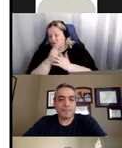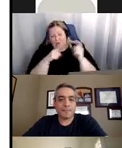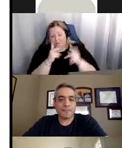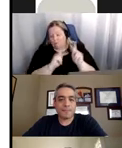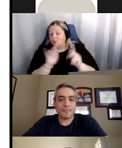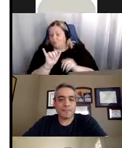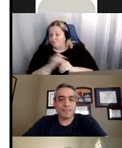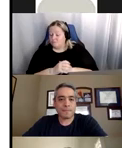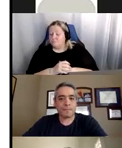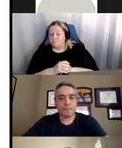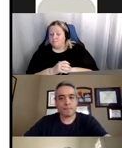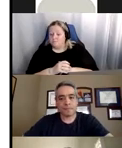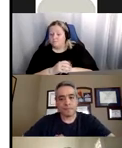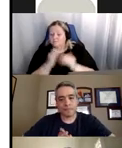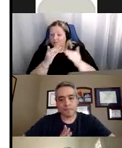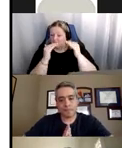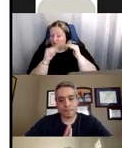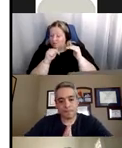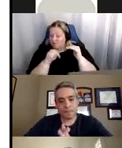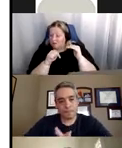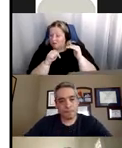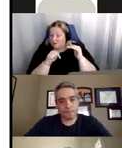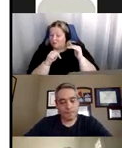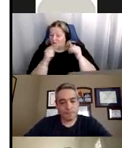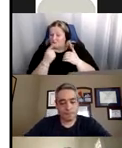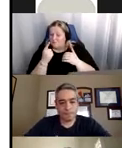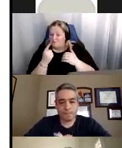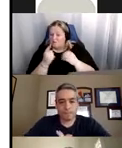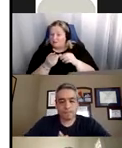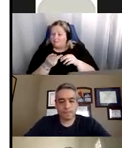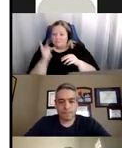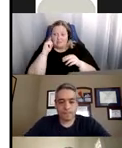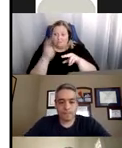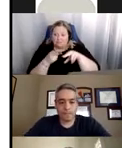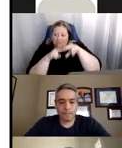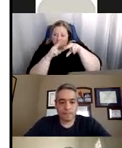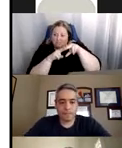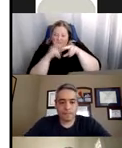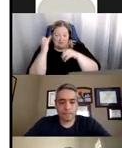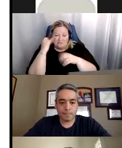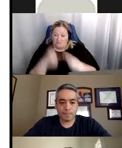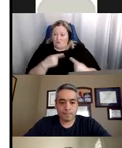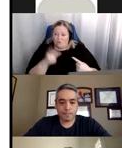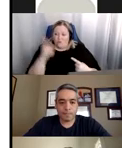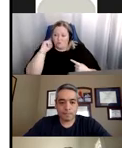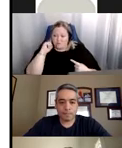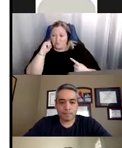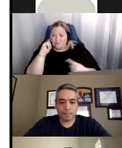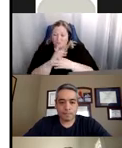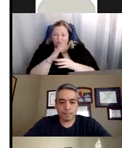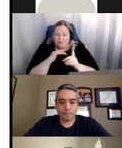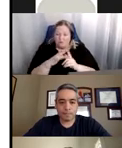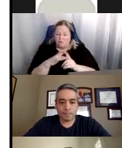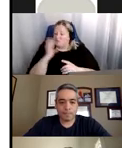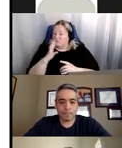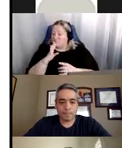people. Underneath that, we have something that provides amplification. So if someone struggles to hear, especially those around them when they're trying